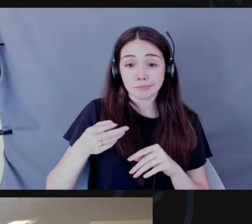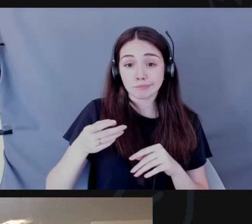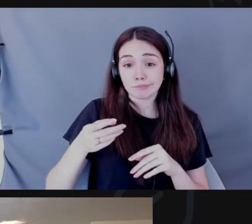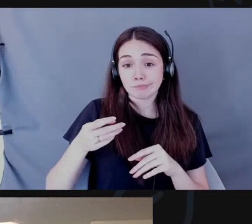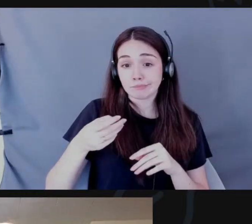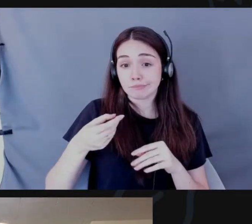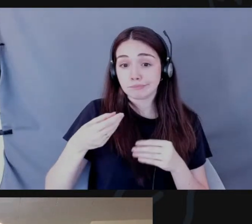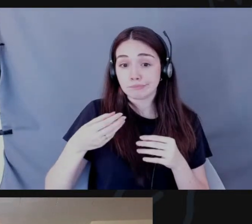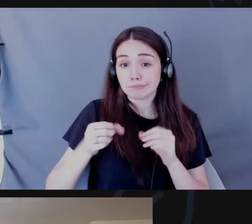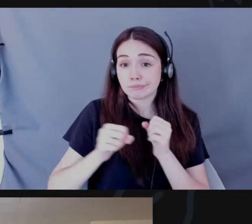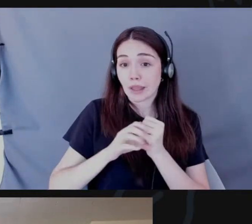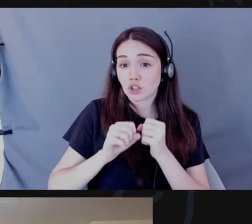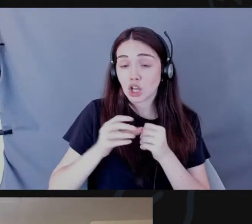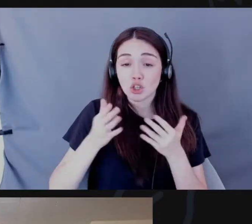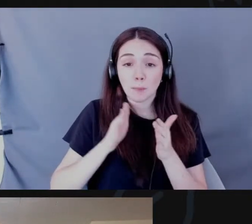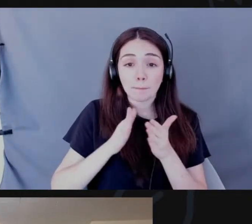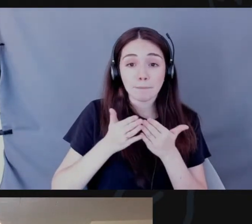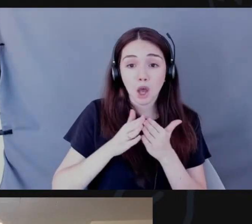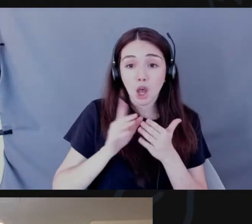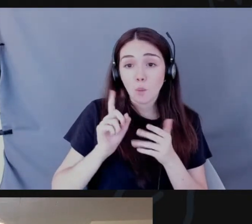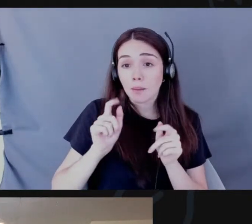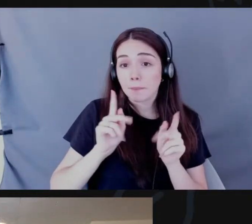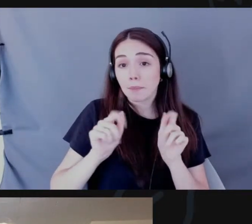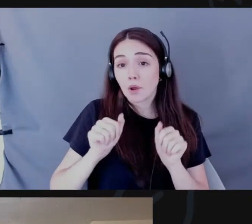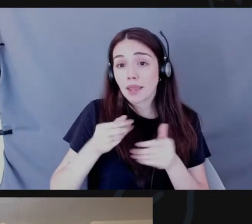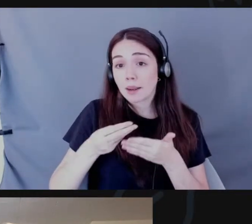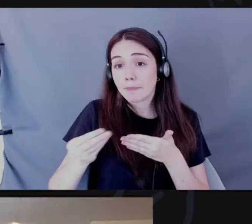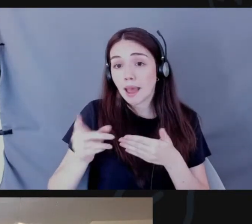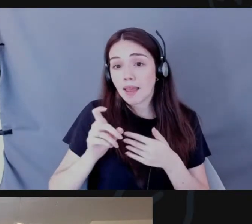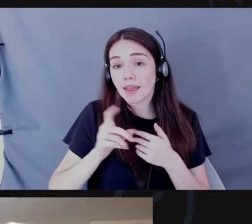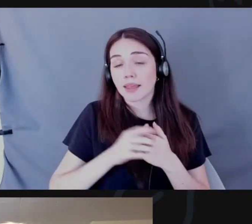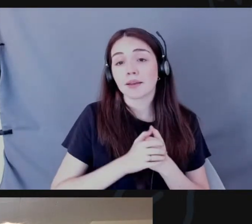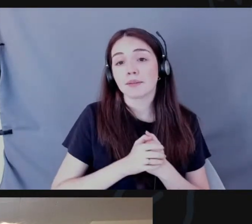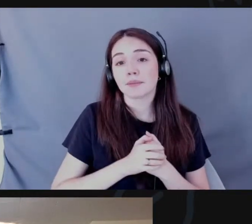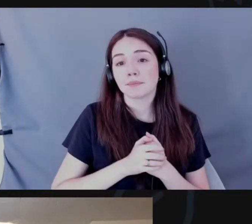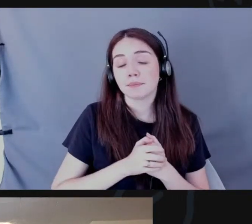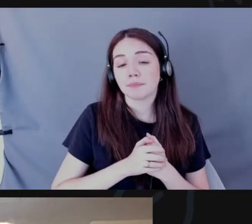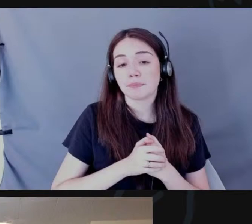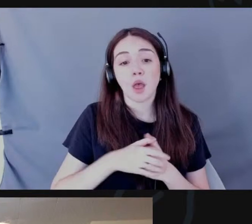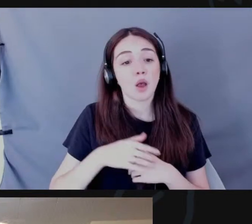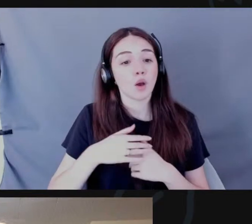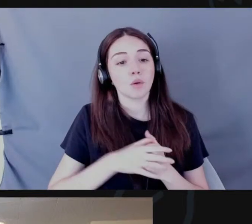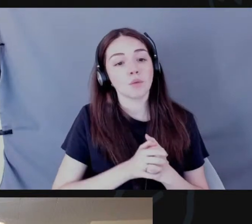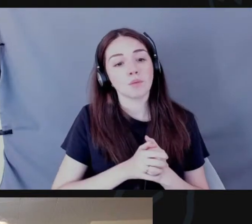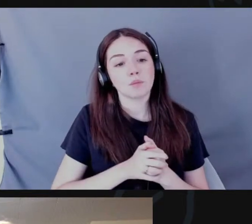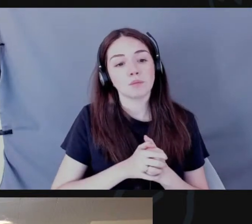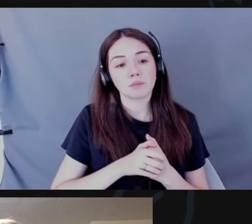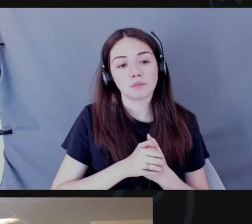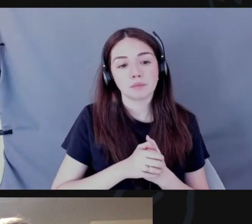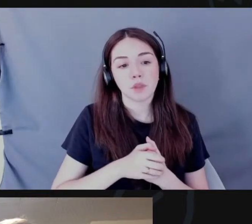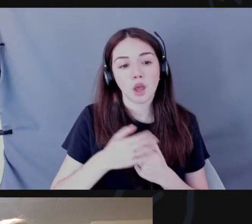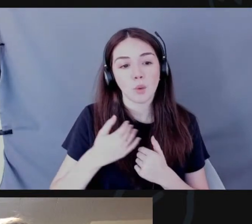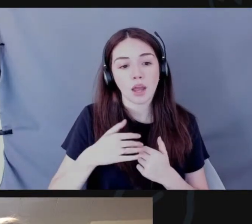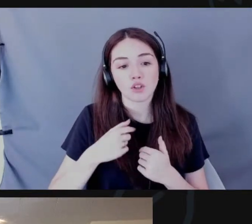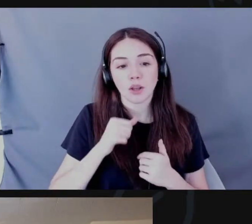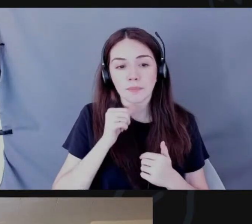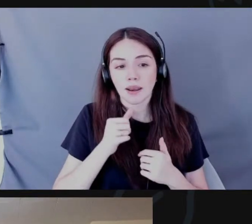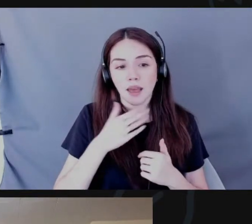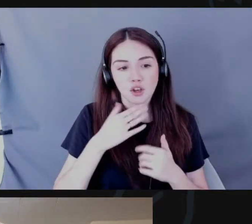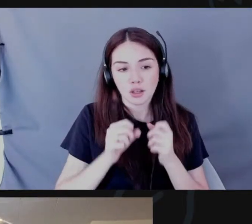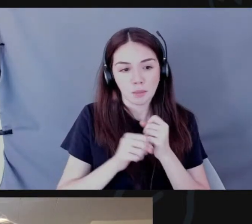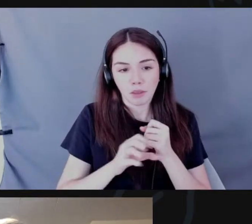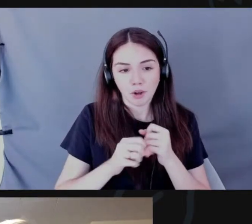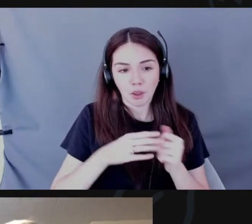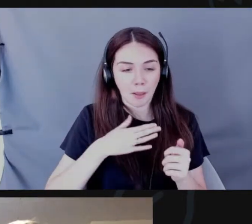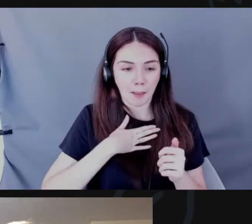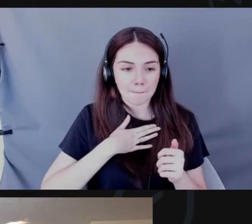where people might be able to get that? Oh, gosh. Well, I'm not very good at plugging my